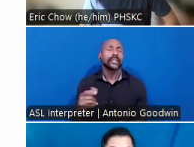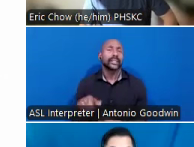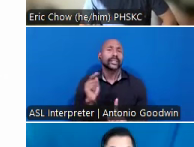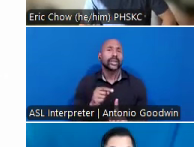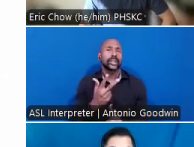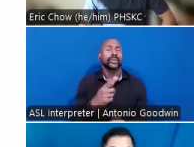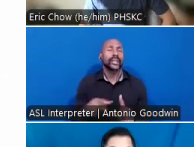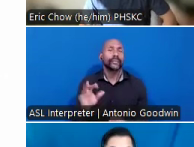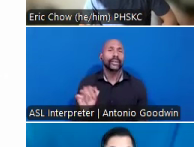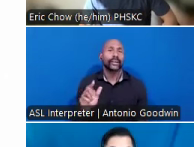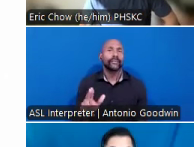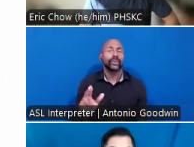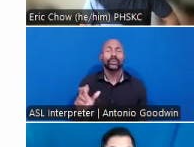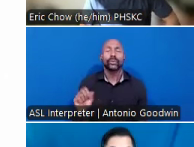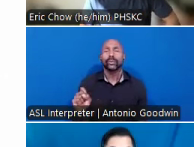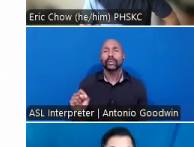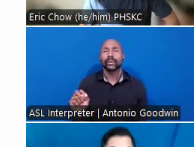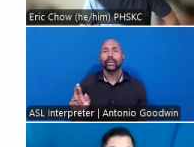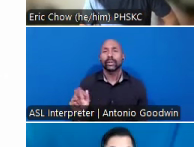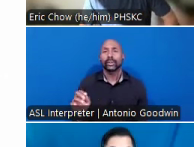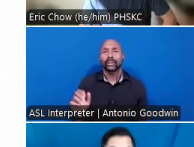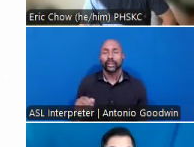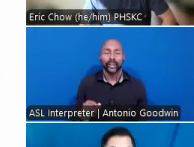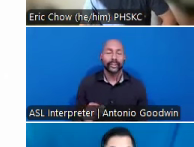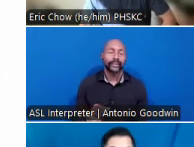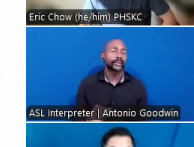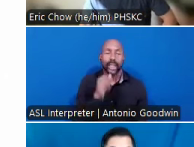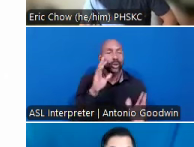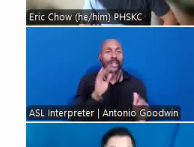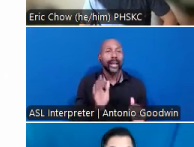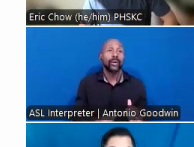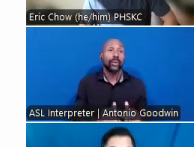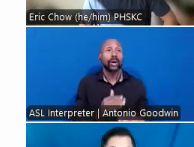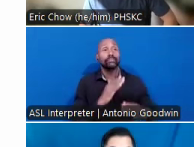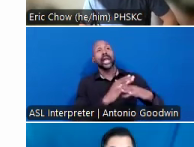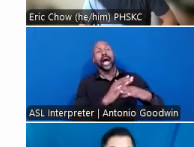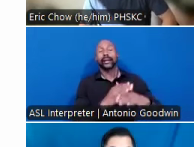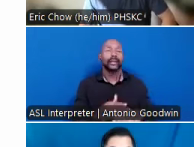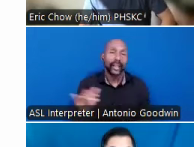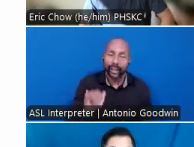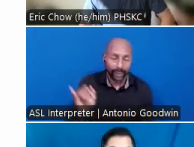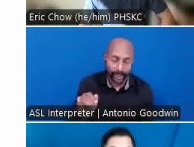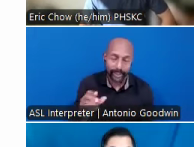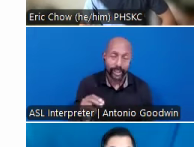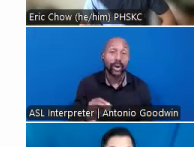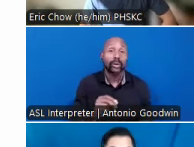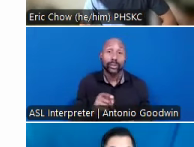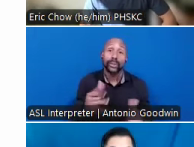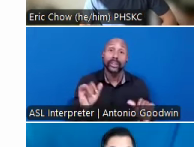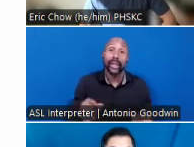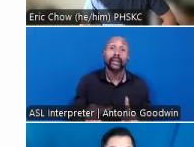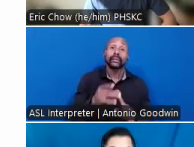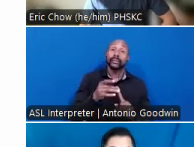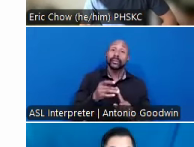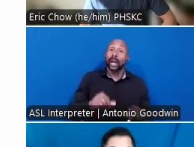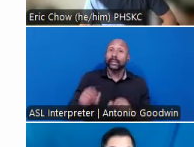it is not expected to prevent infection, but it will reduce your risk of severe illness and death, especially for those people who are at high